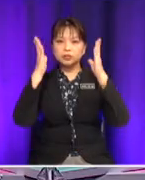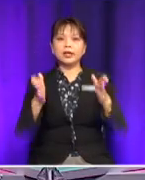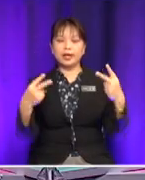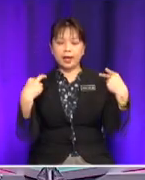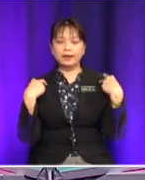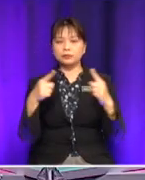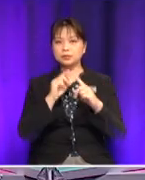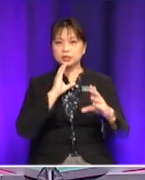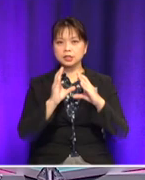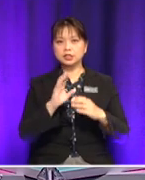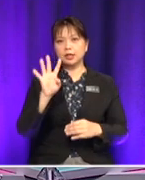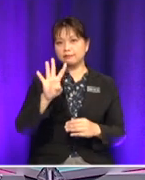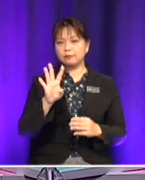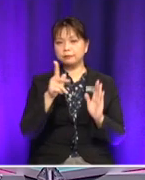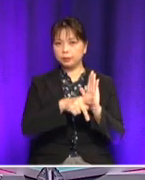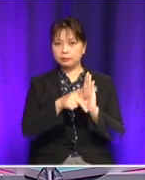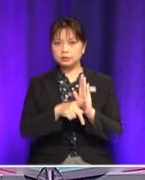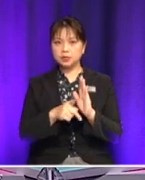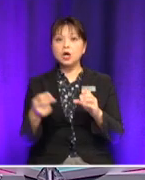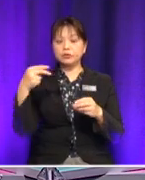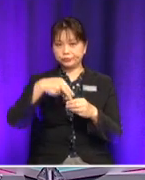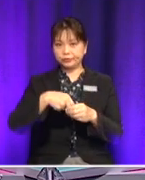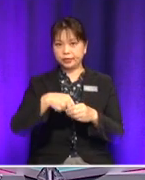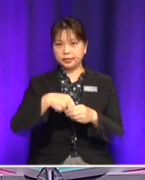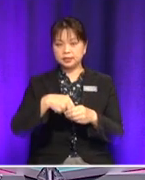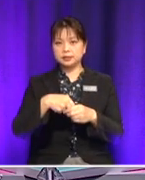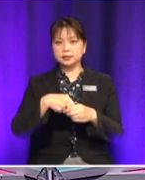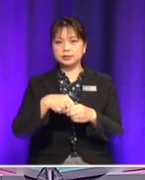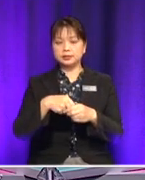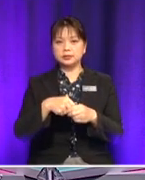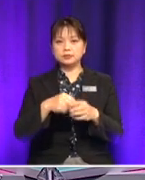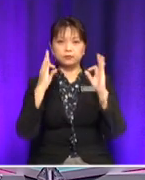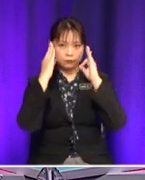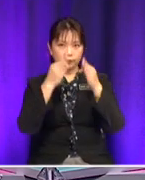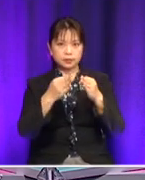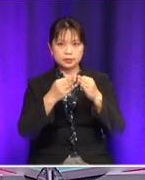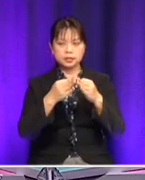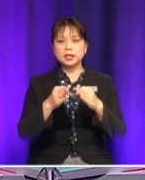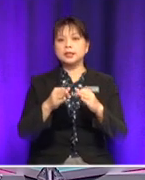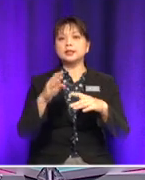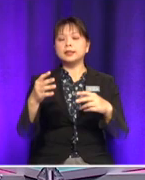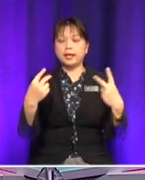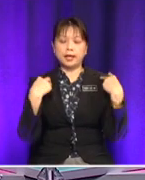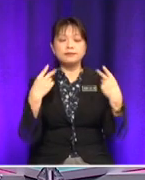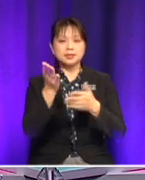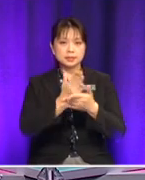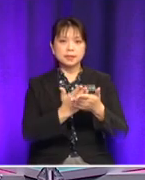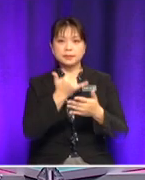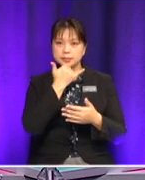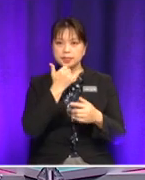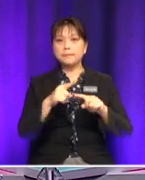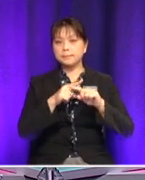of you, you stayed focused and you had some mistakes done. But never mind, that's a learning